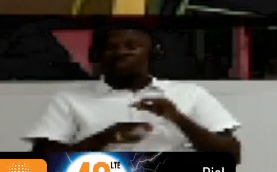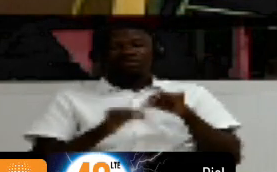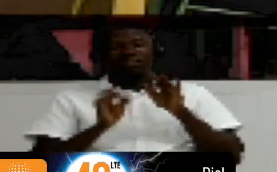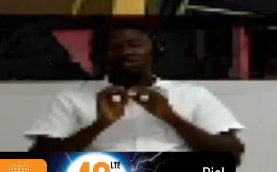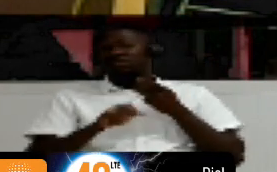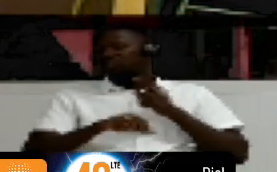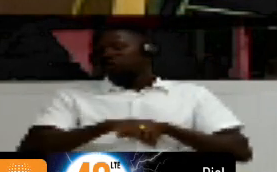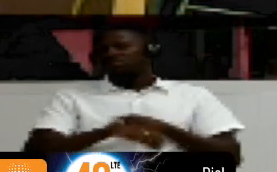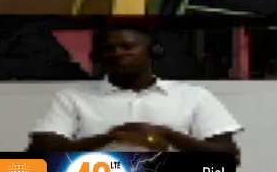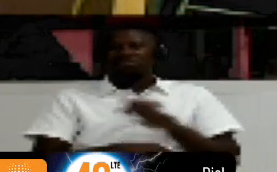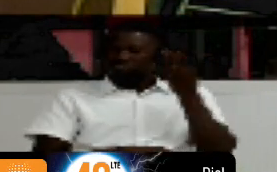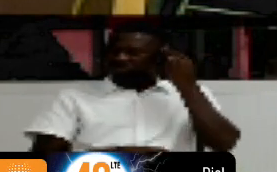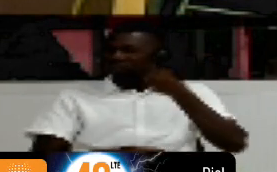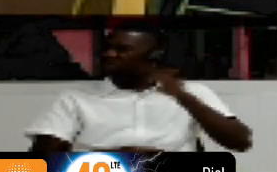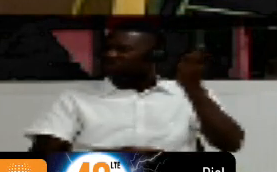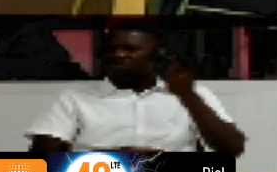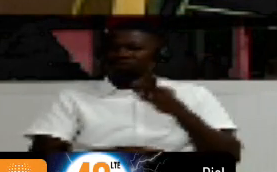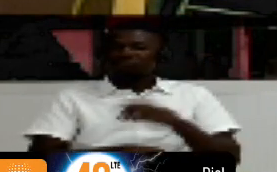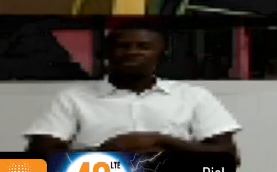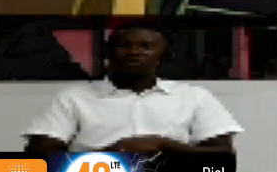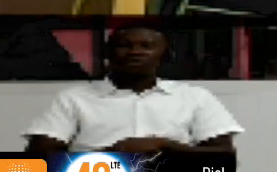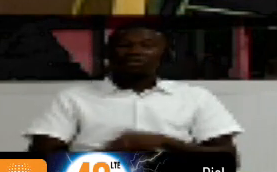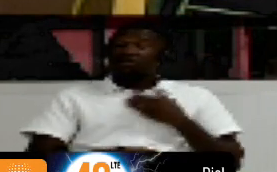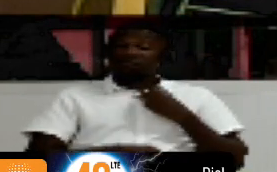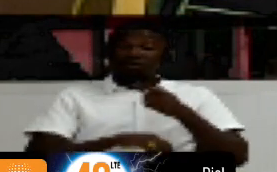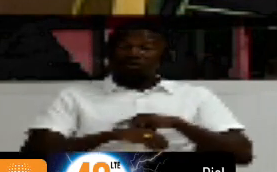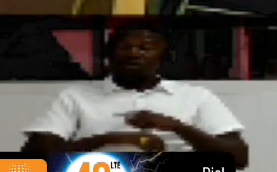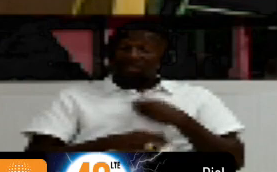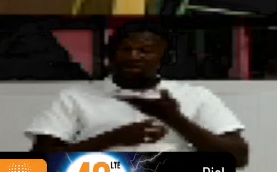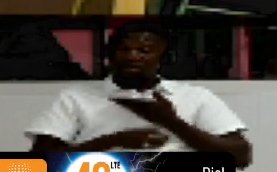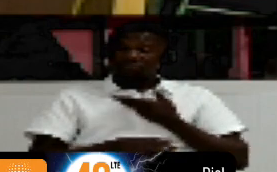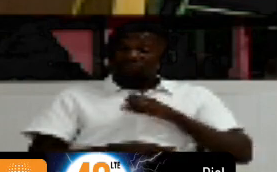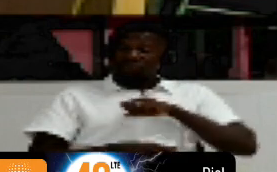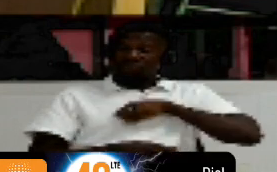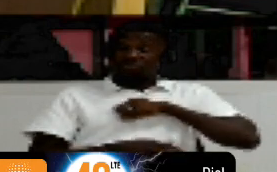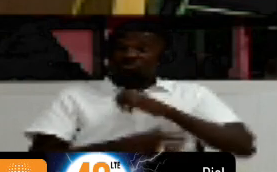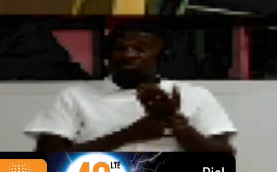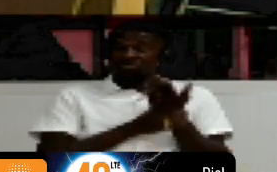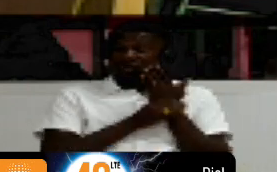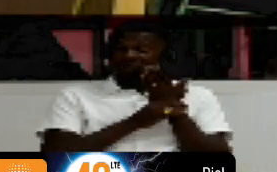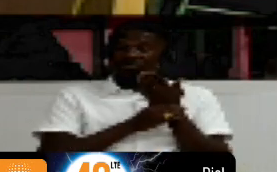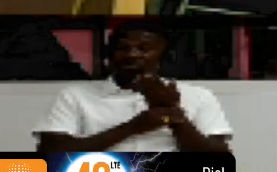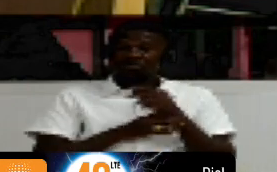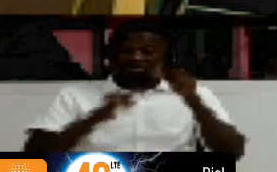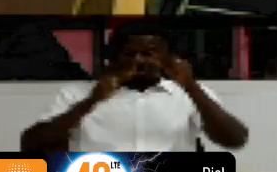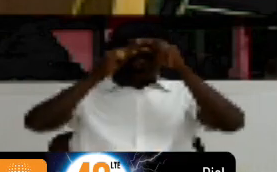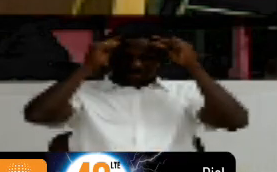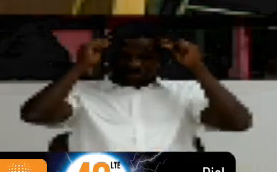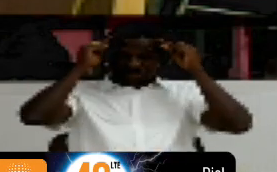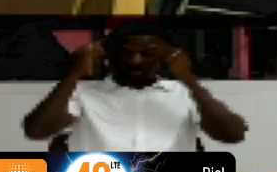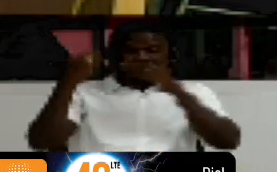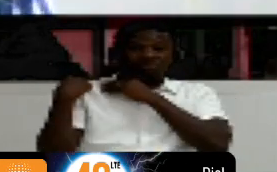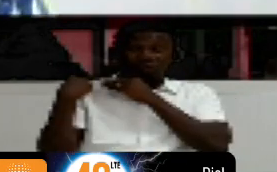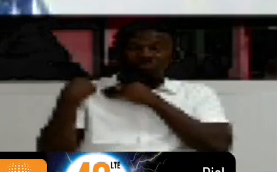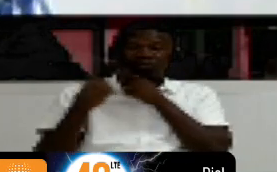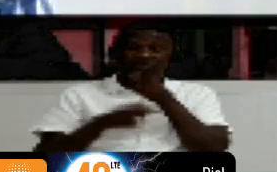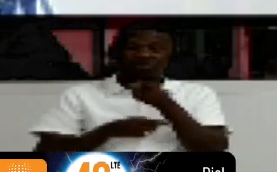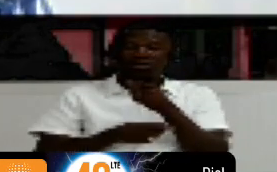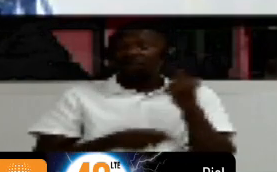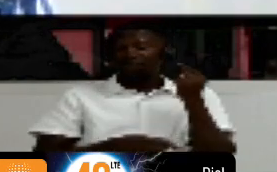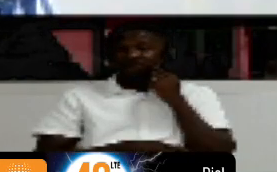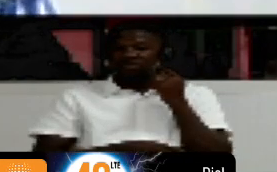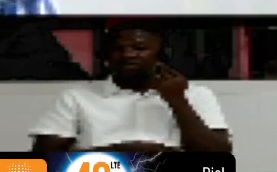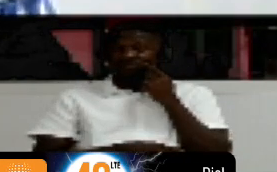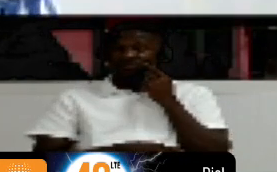They don't care that much. Even though he has his own personal nurse who was taking care of her every